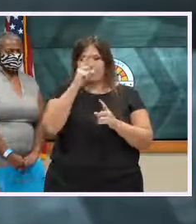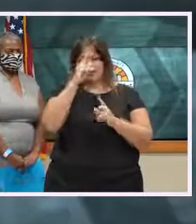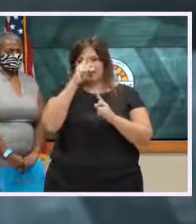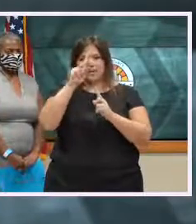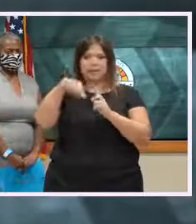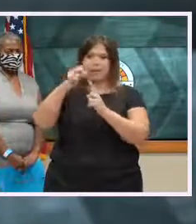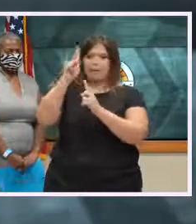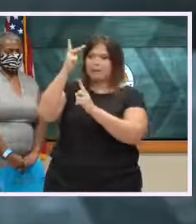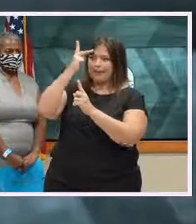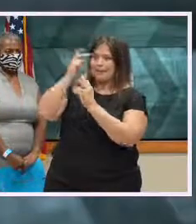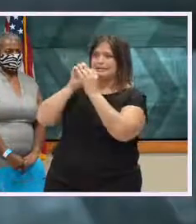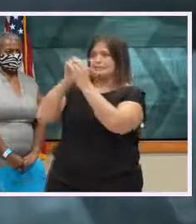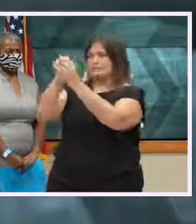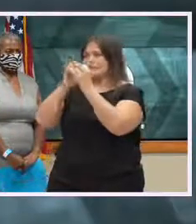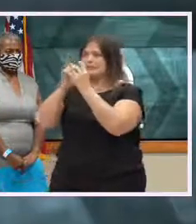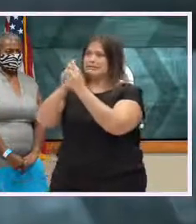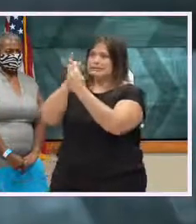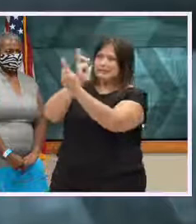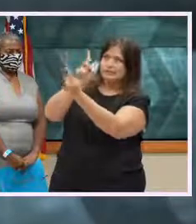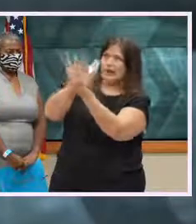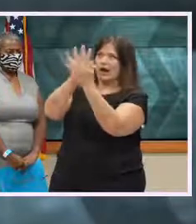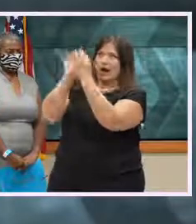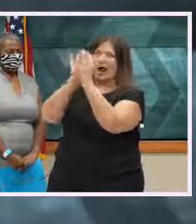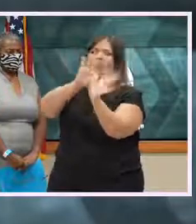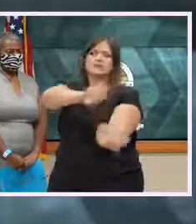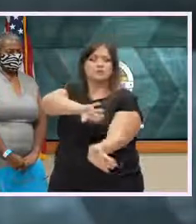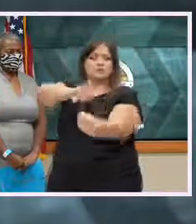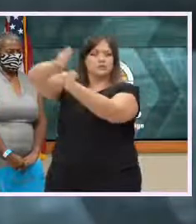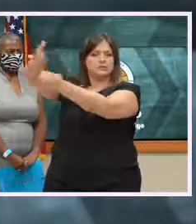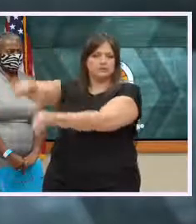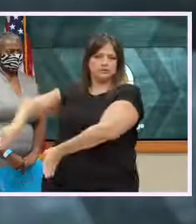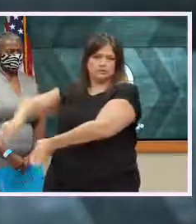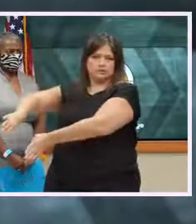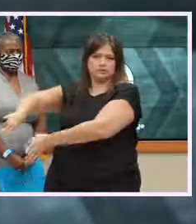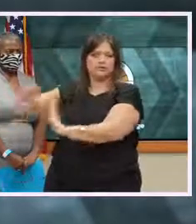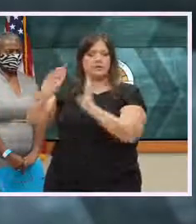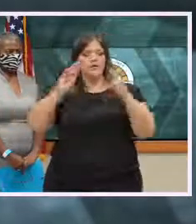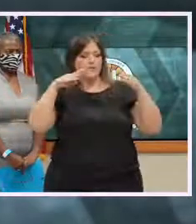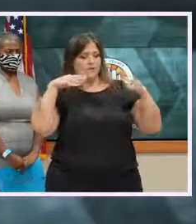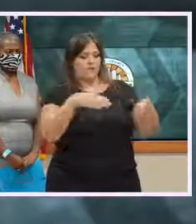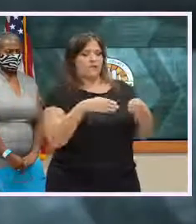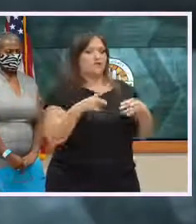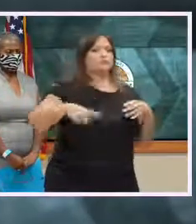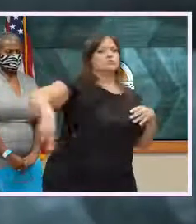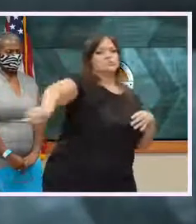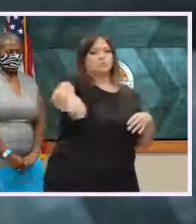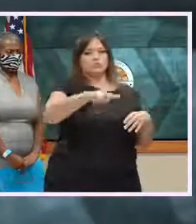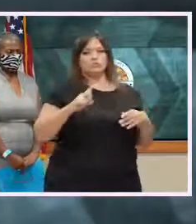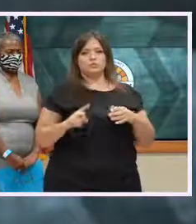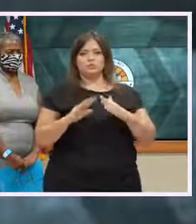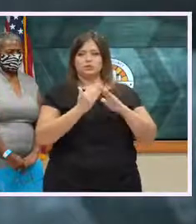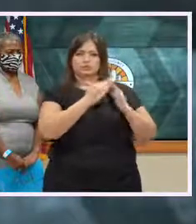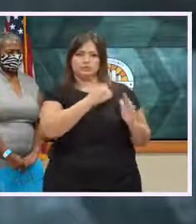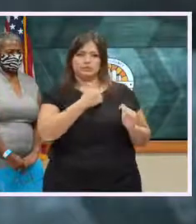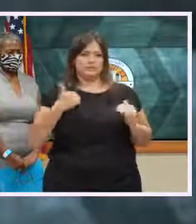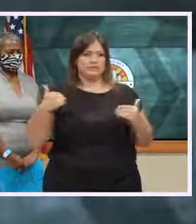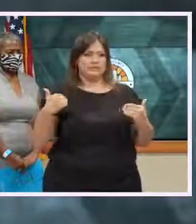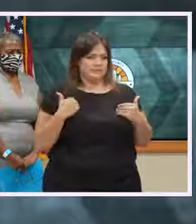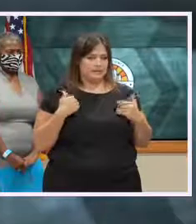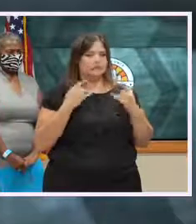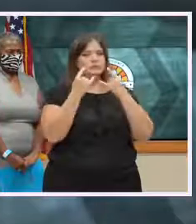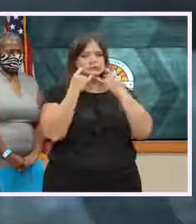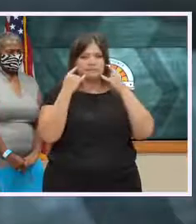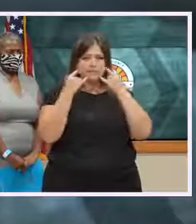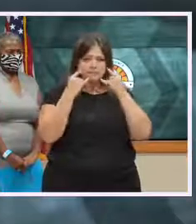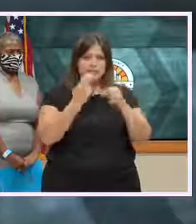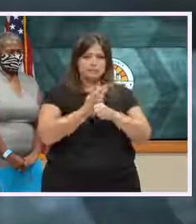of politics and political tension between the state and local level. The reality of the situation is I'm doing